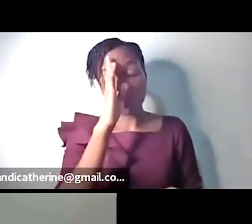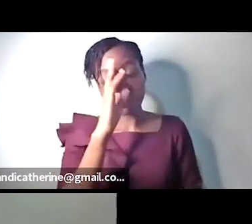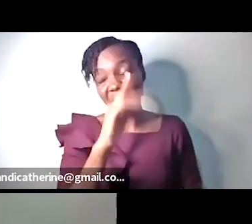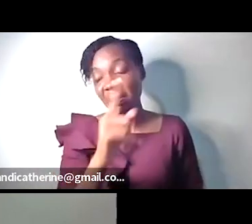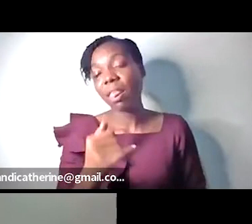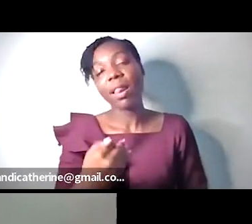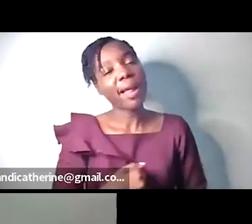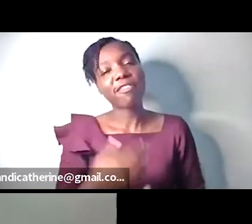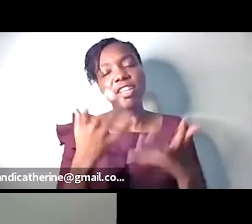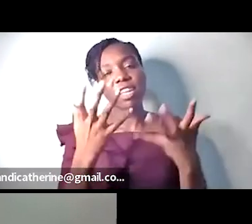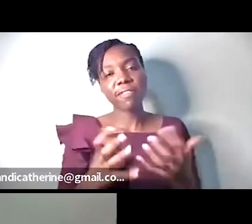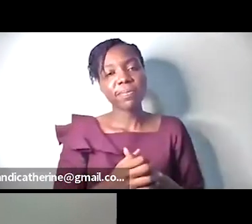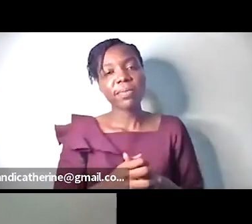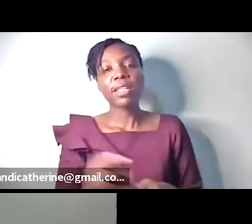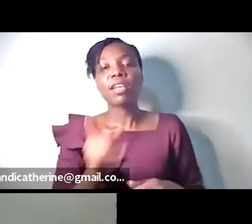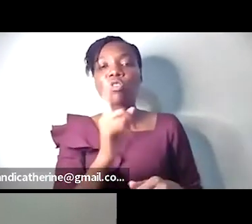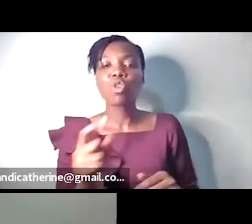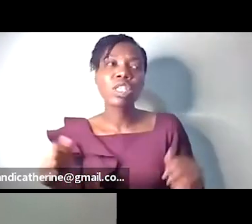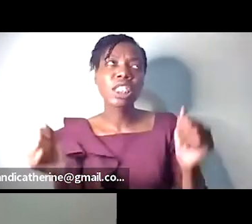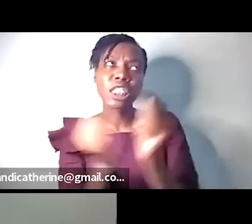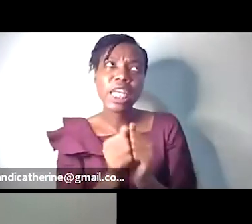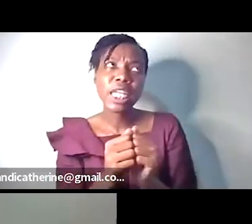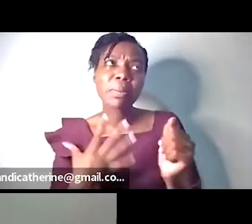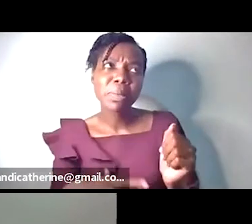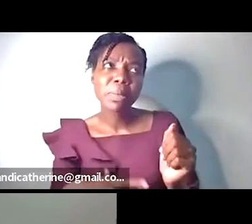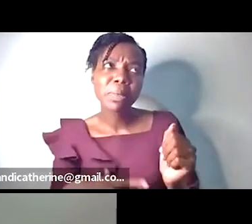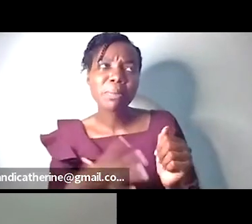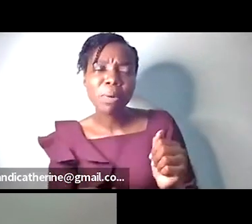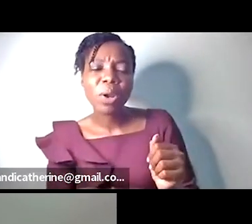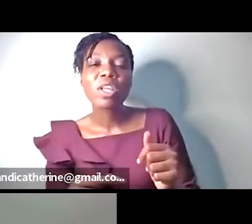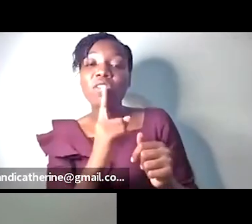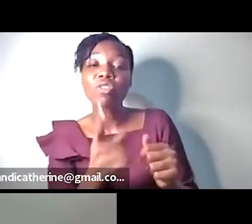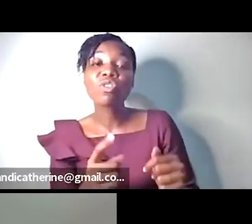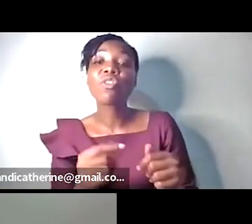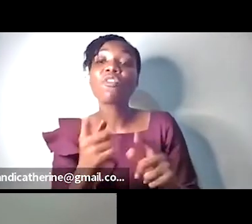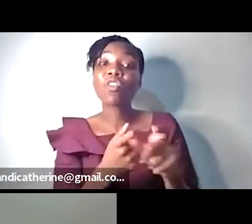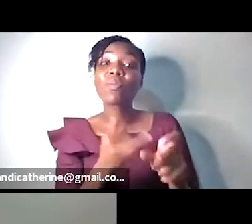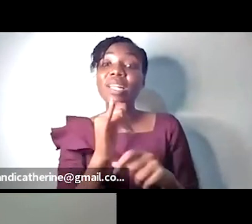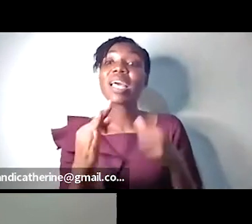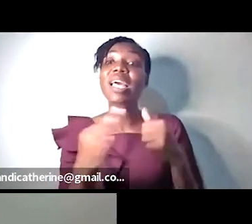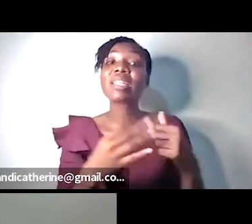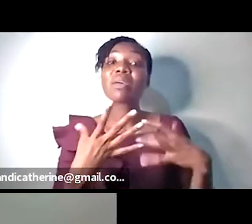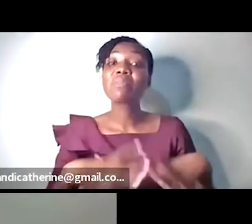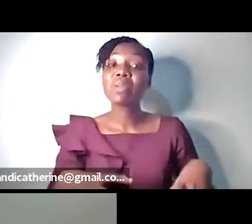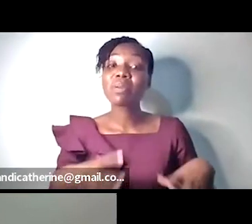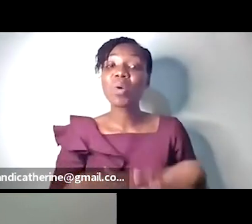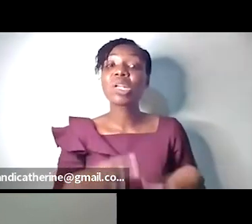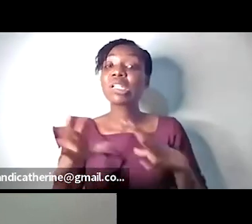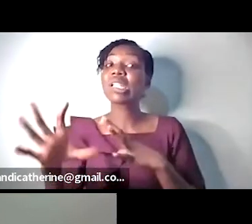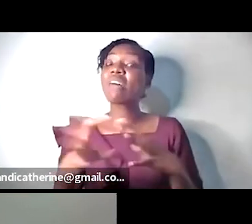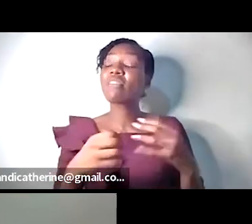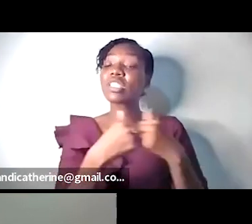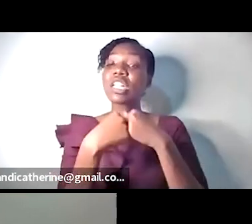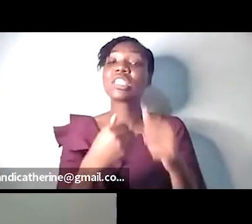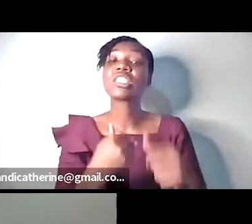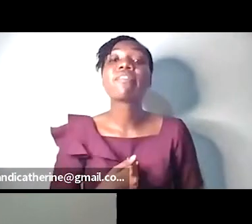people, 8 struggle in one way or another, where 2 are? Now, it all comes from